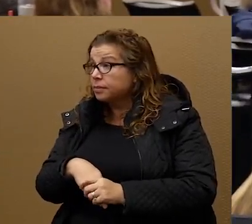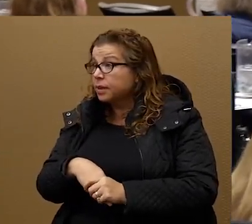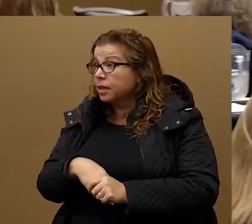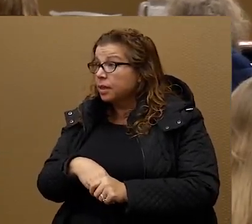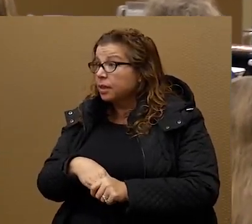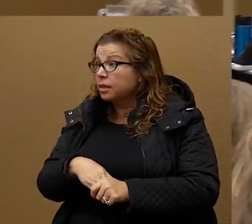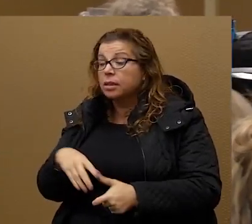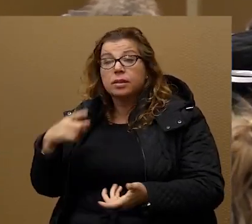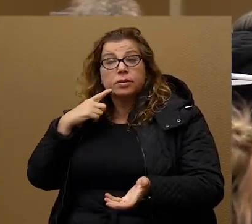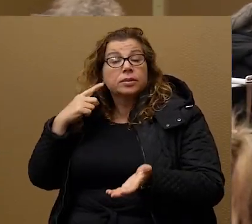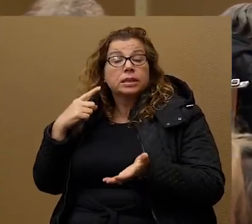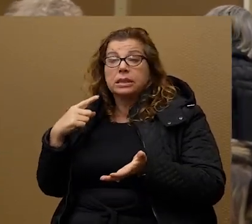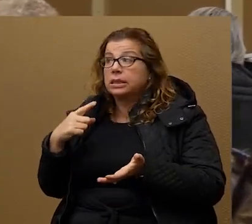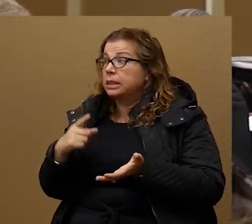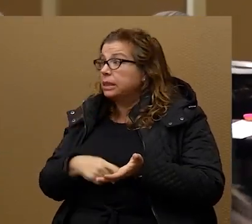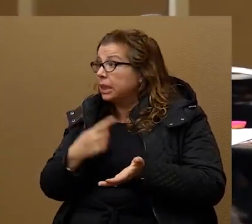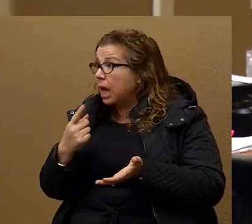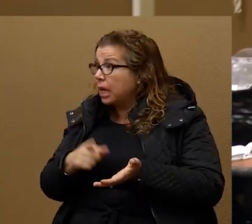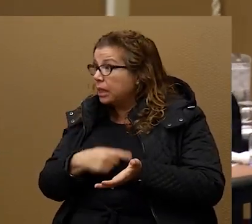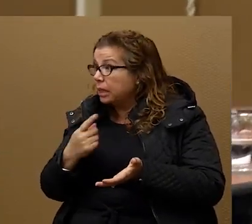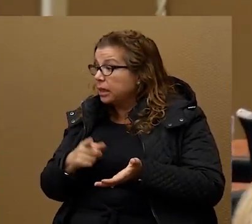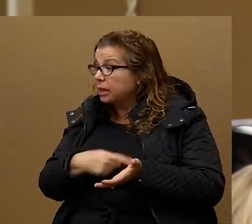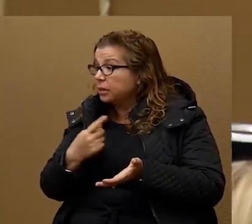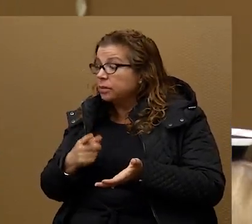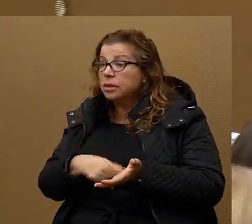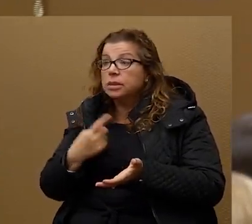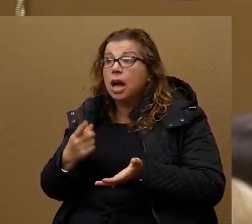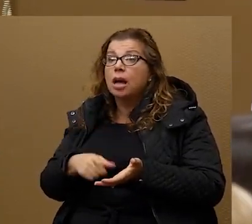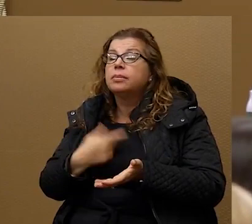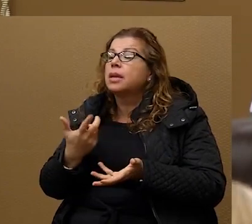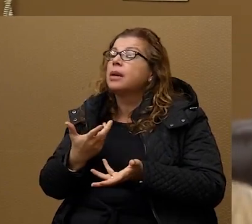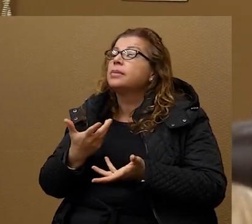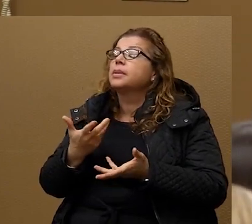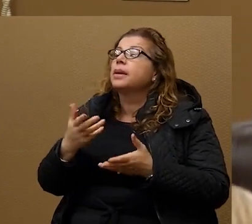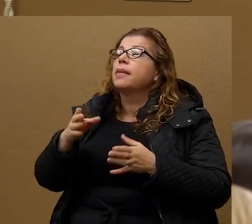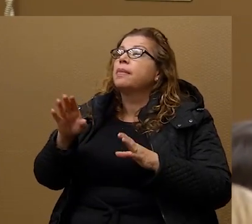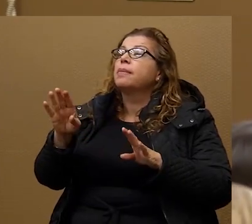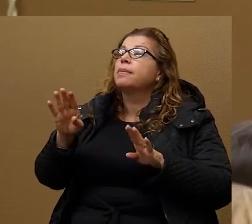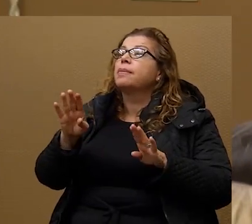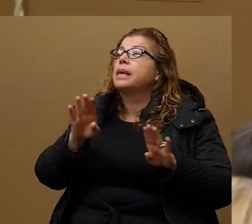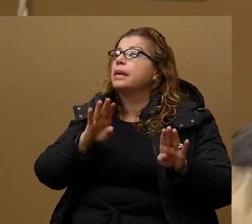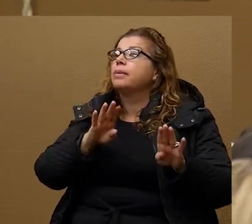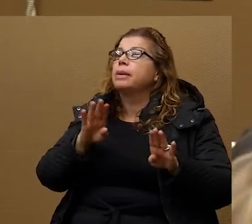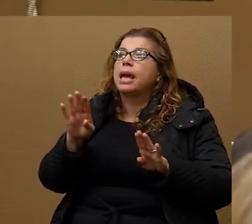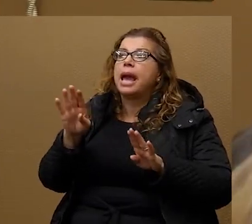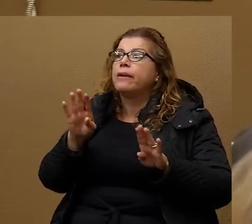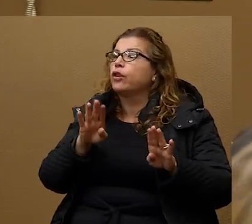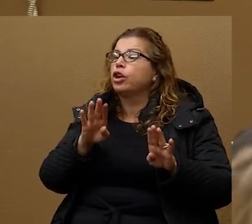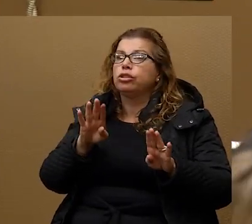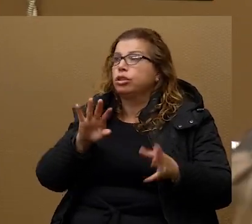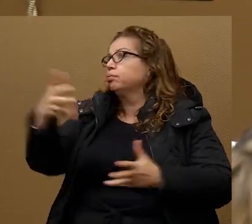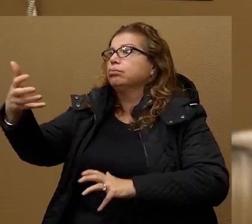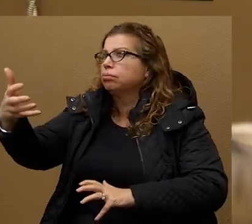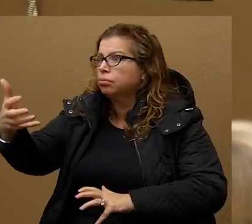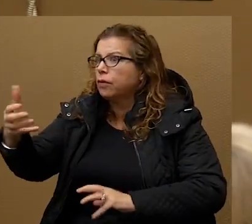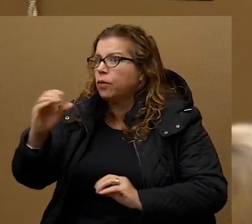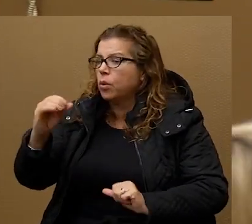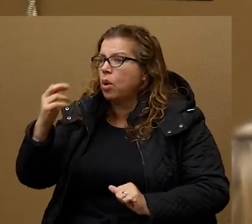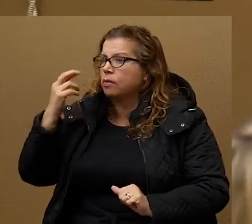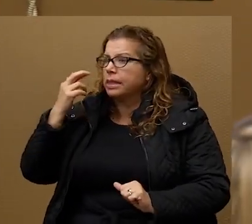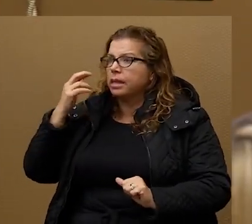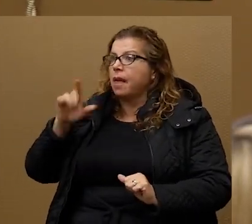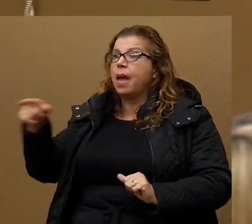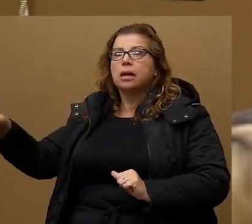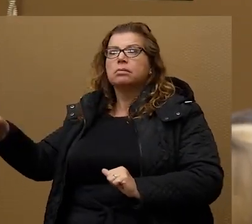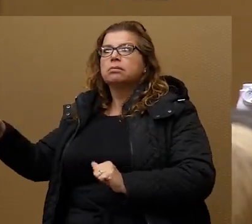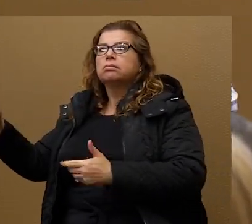Because there are going to be times when the behavior is non-exhibit, and why is that? Why aren't they exhibiting